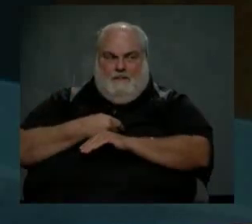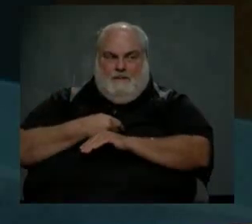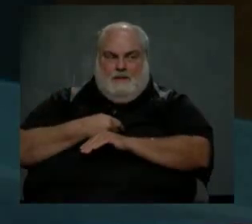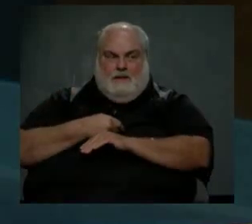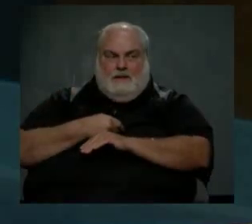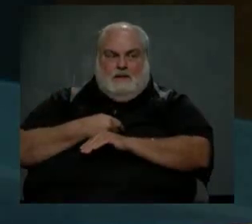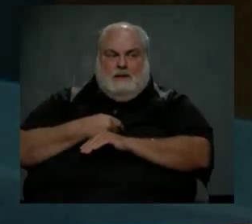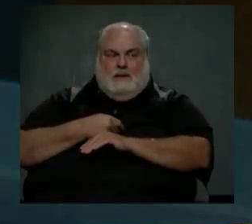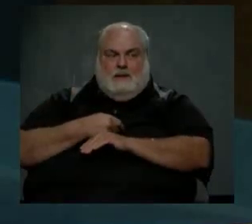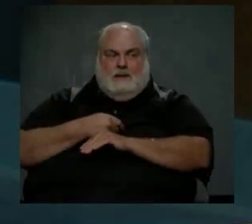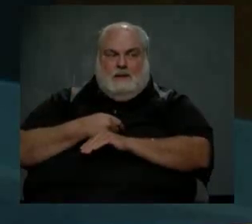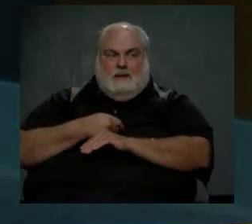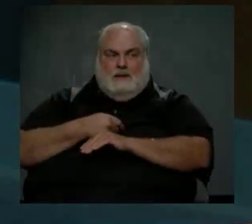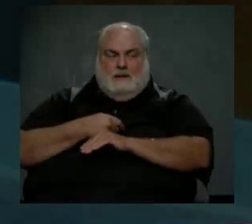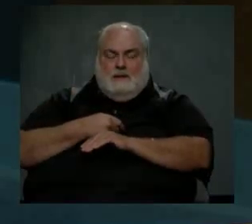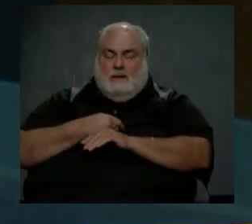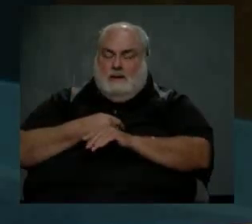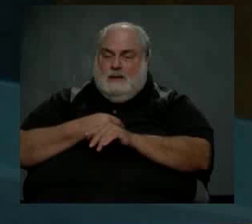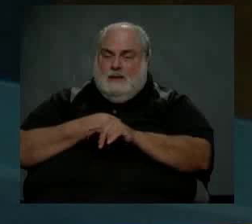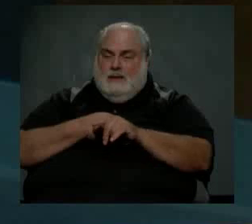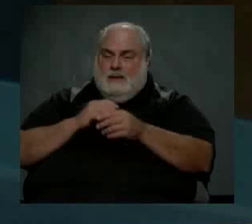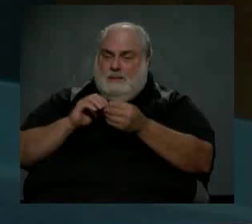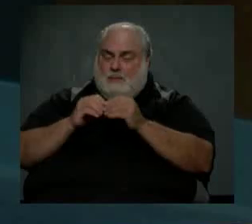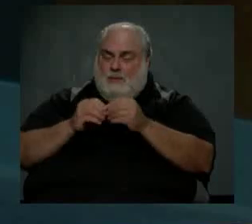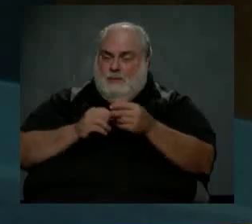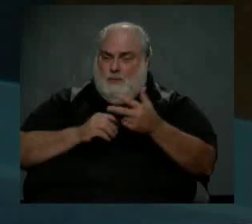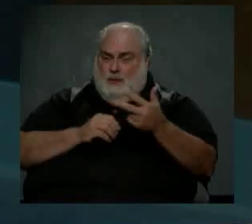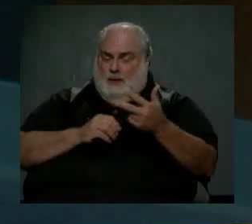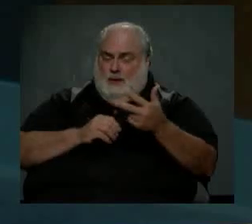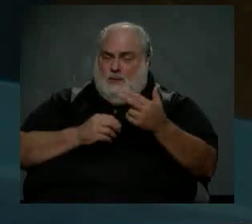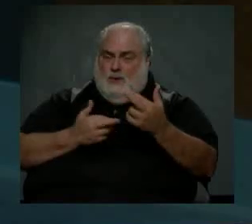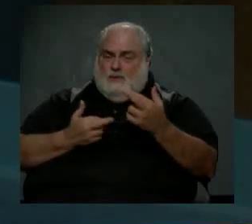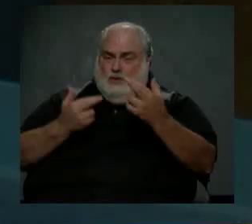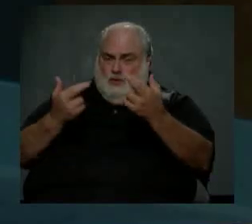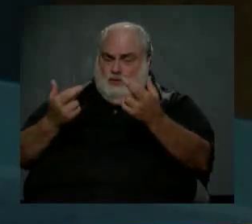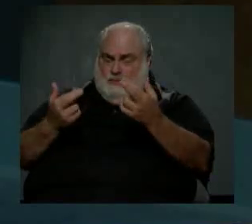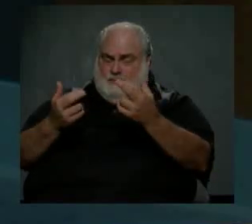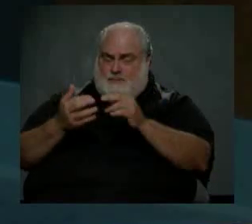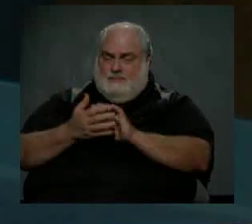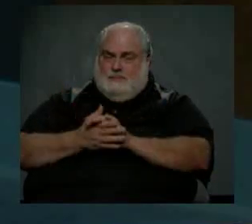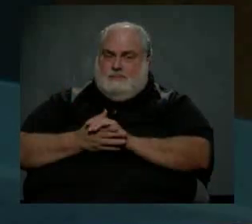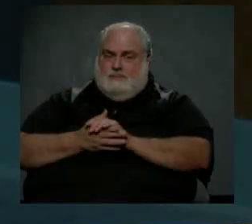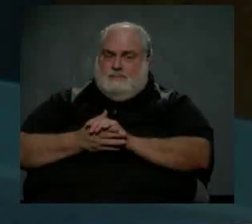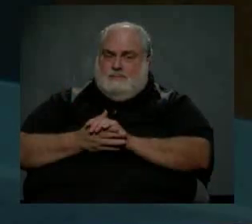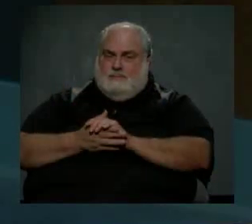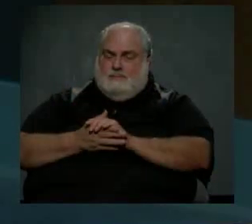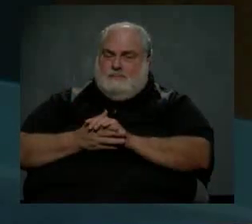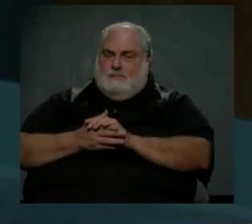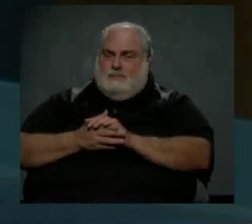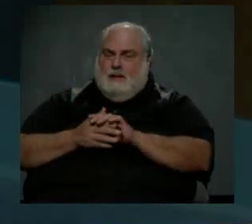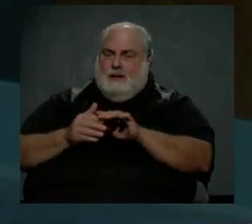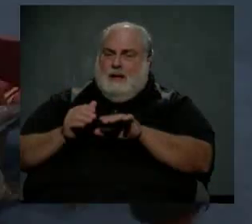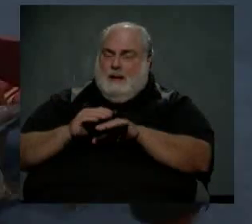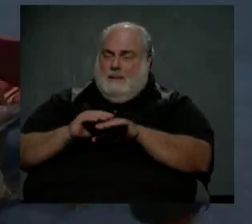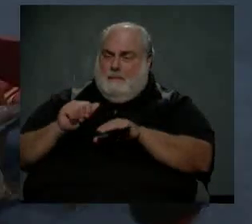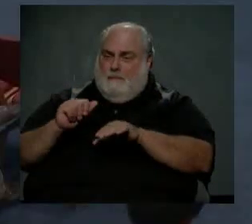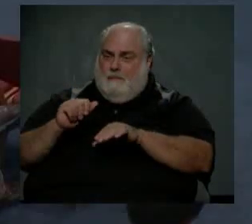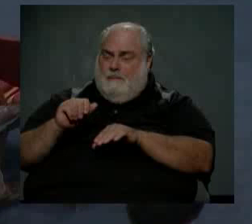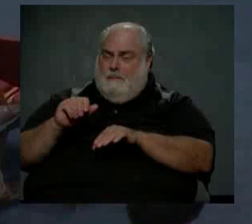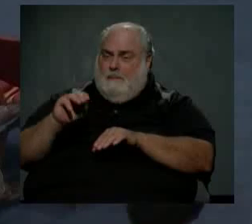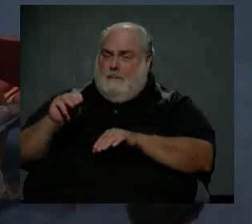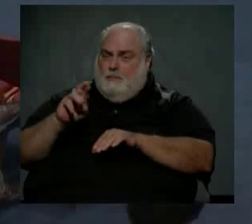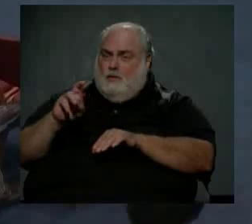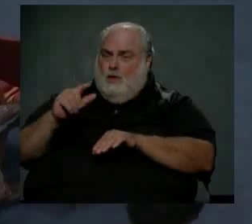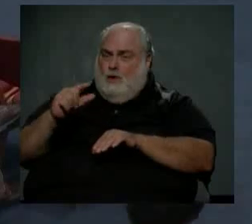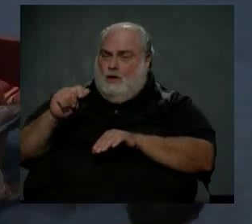this. Okay, and that would be Ed Garland. Resolution 3. Mr. Garland, would you?